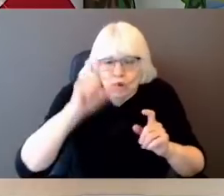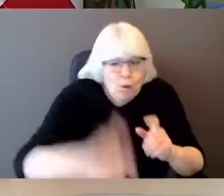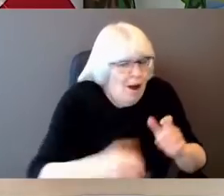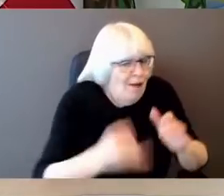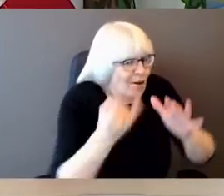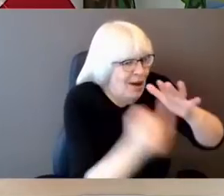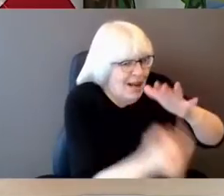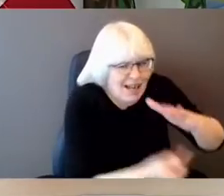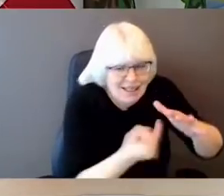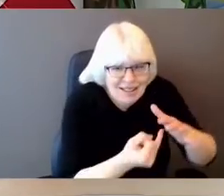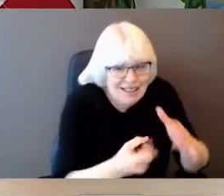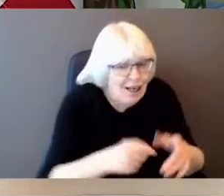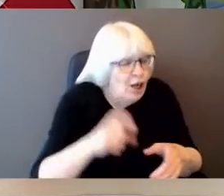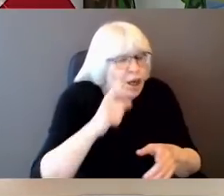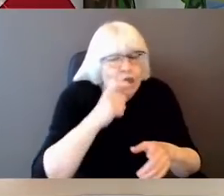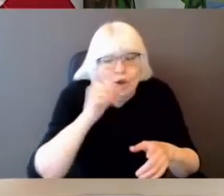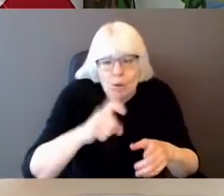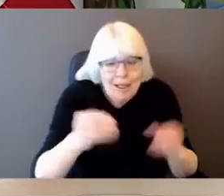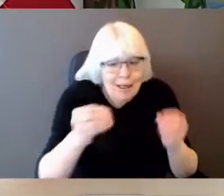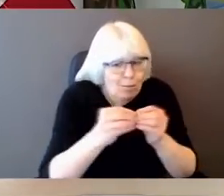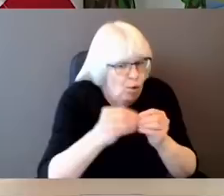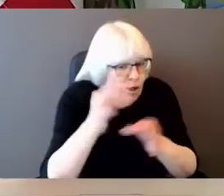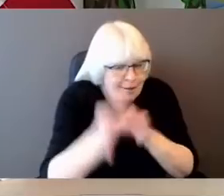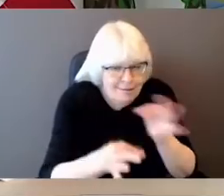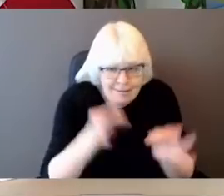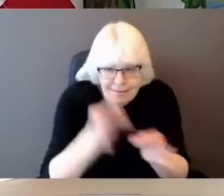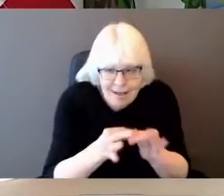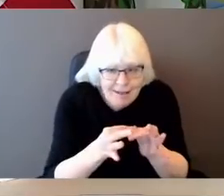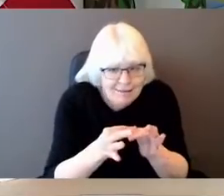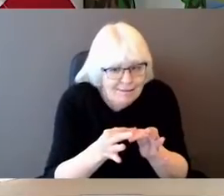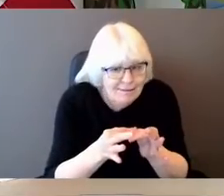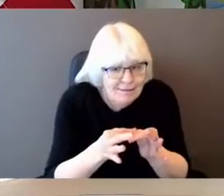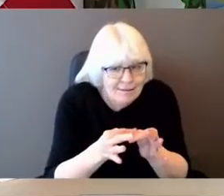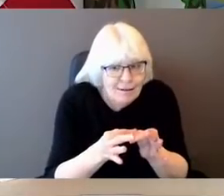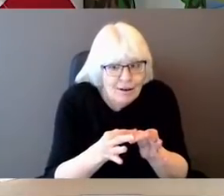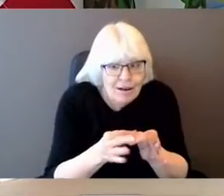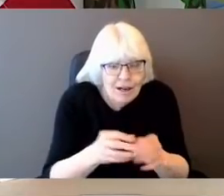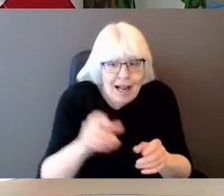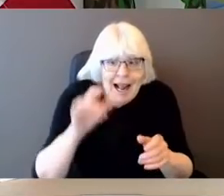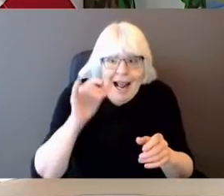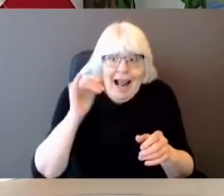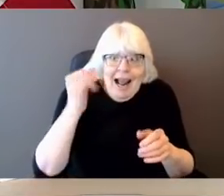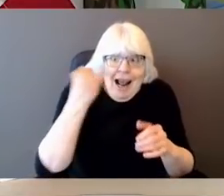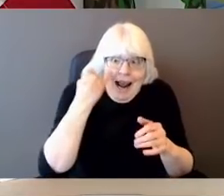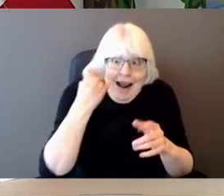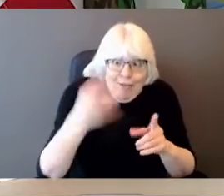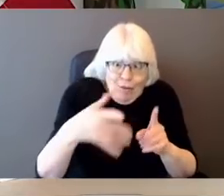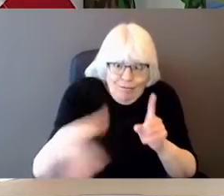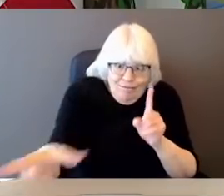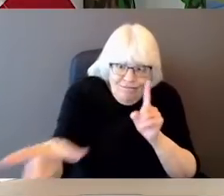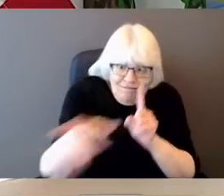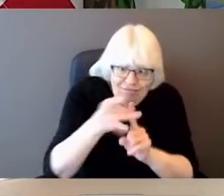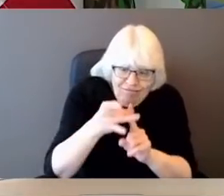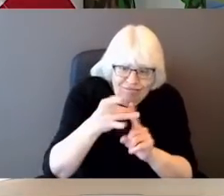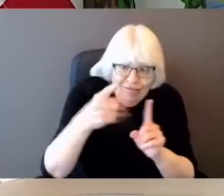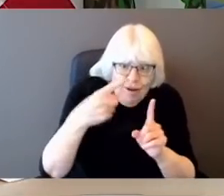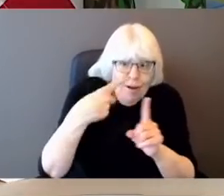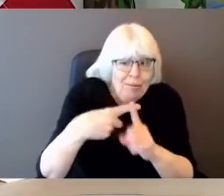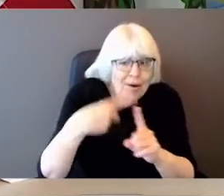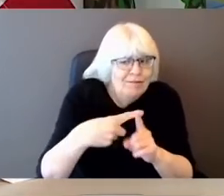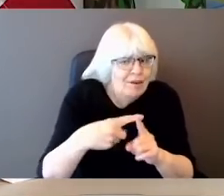actually recommended for 90 days after a previous positive COVID test result. And that's